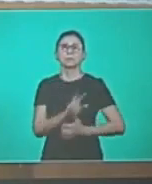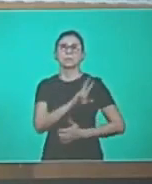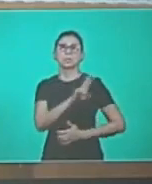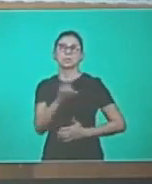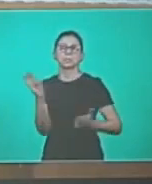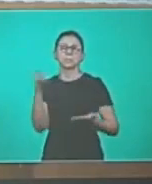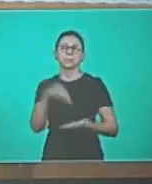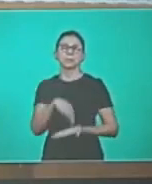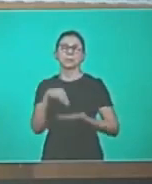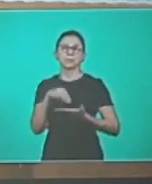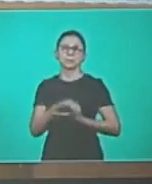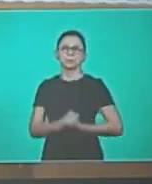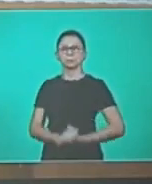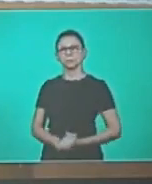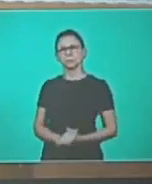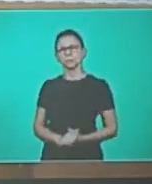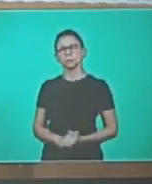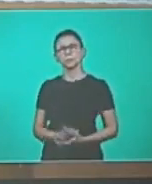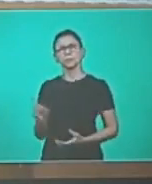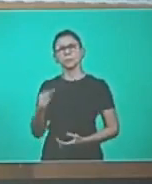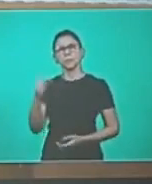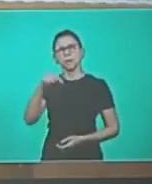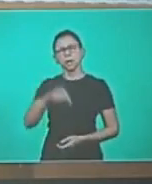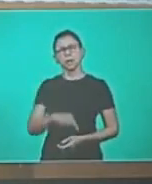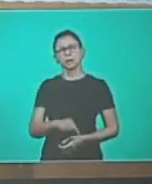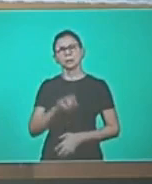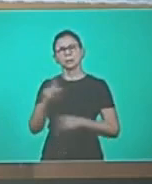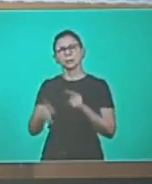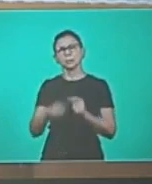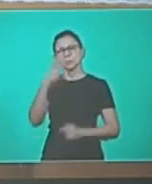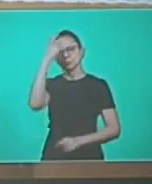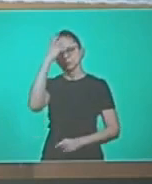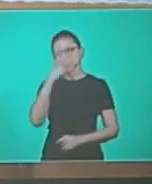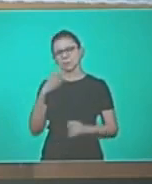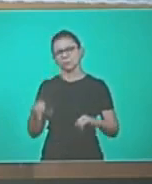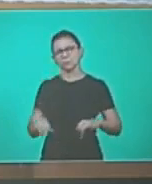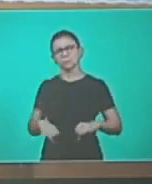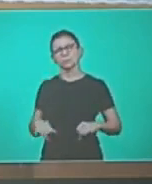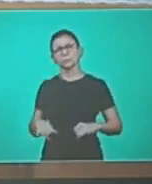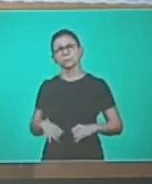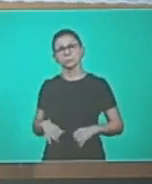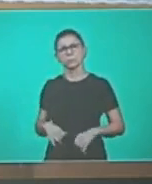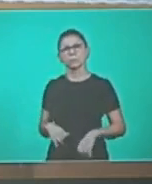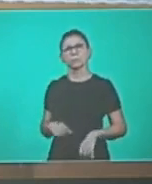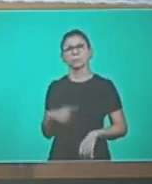will compromise our reputation.